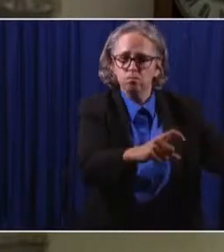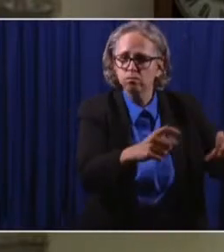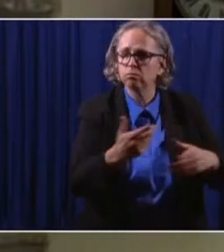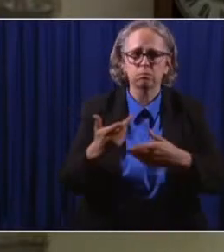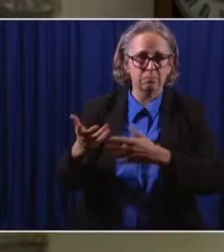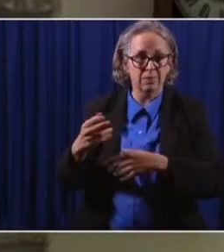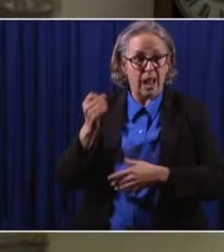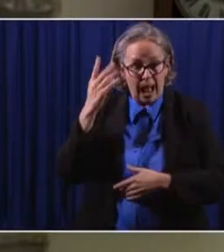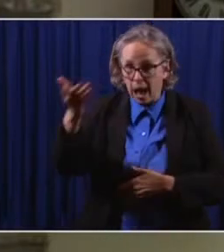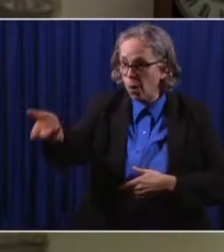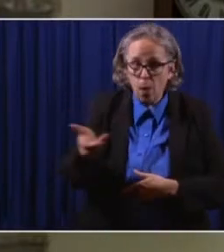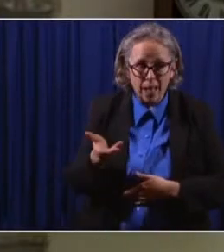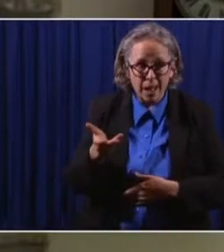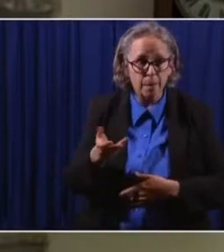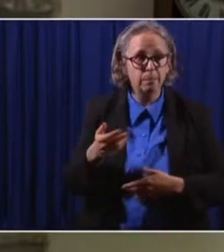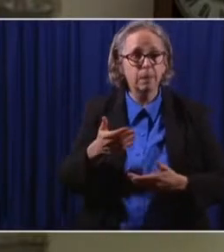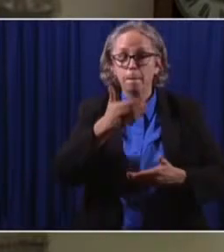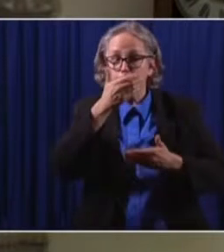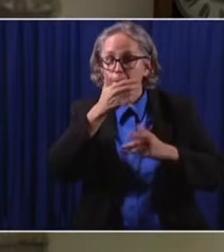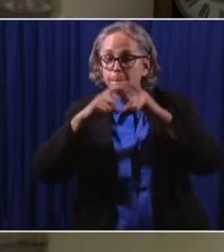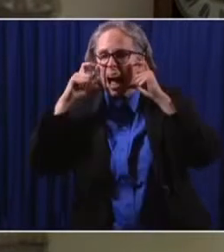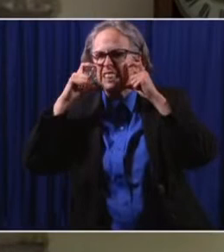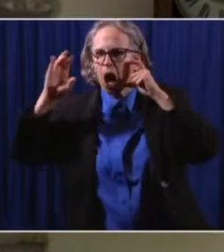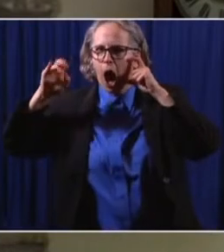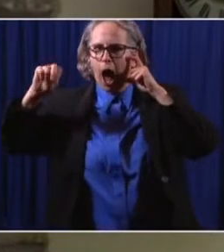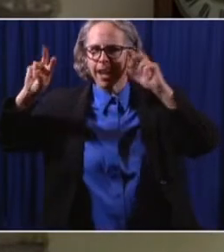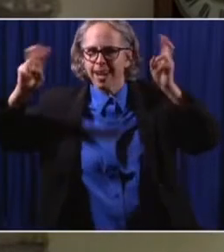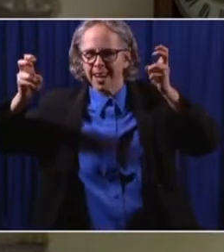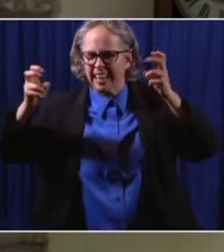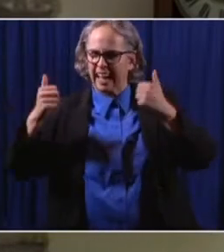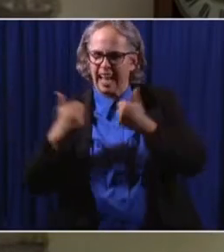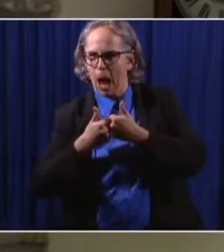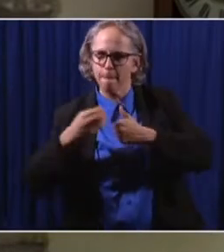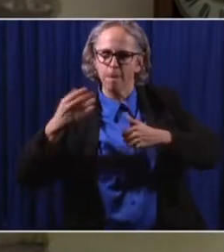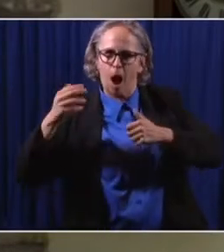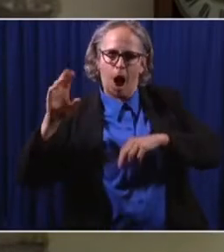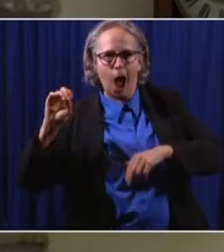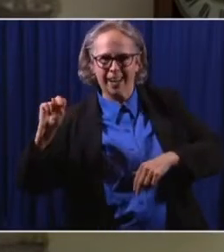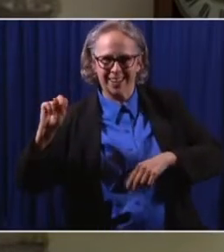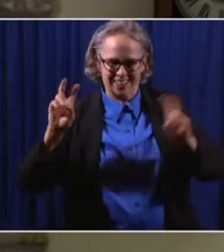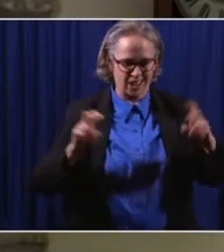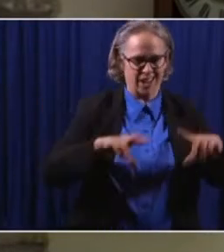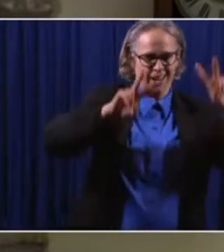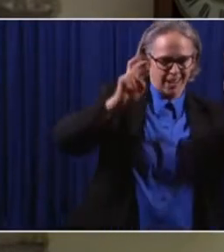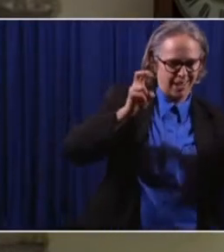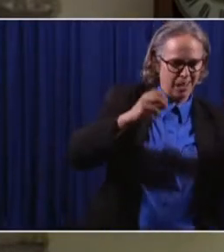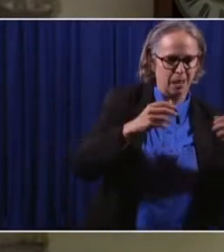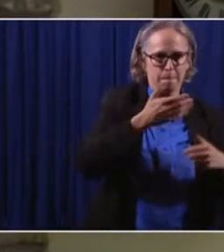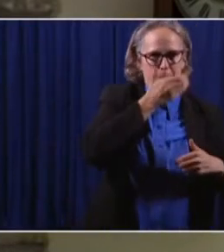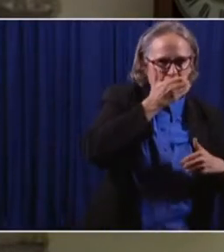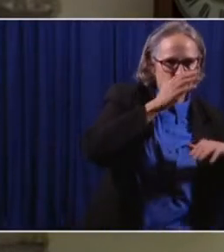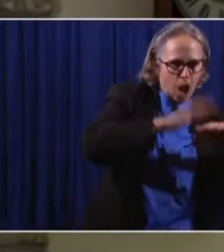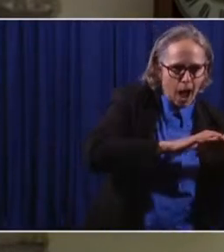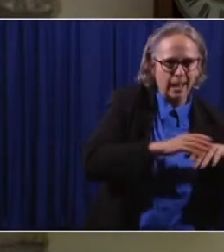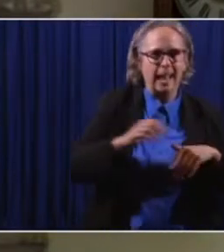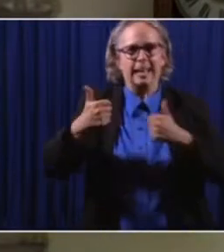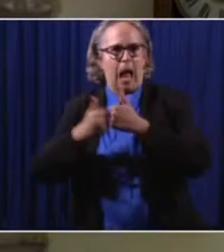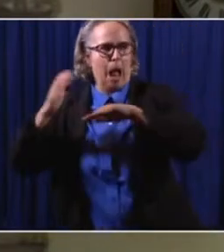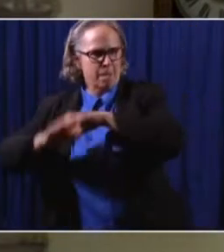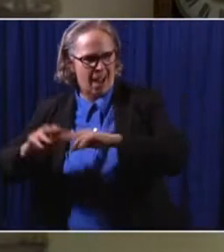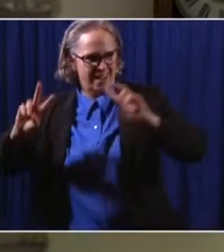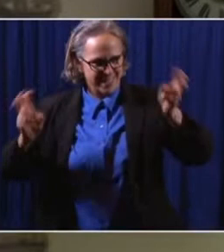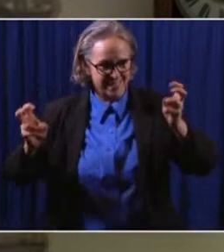on. And please remember to social distance when in the stadium. They also reinforced the message in the stands